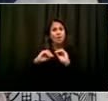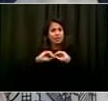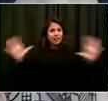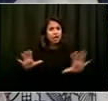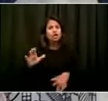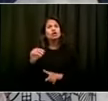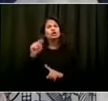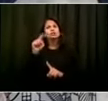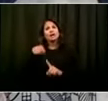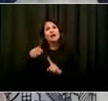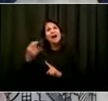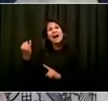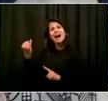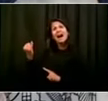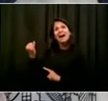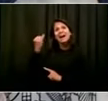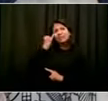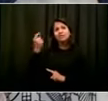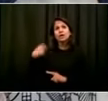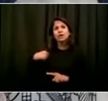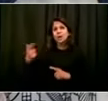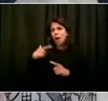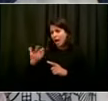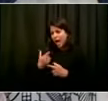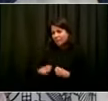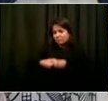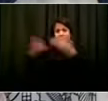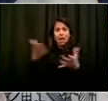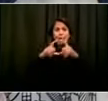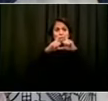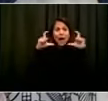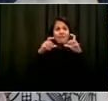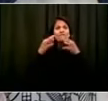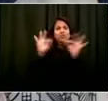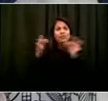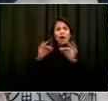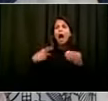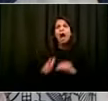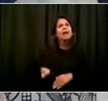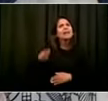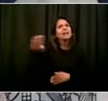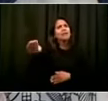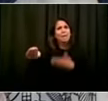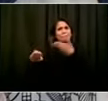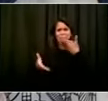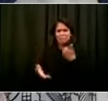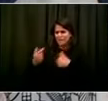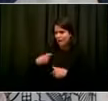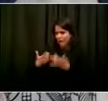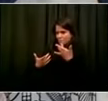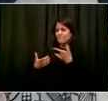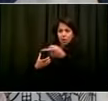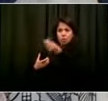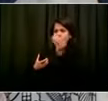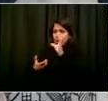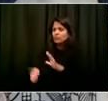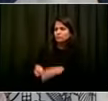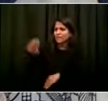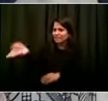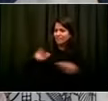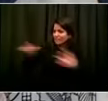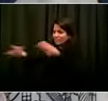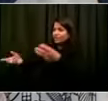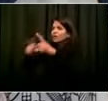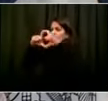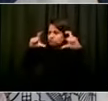fine. That's been our approach all along. The reality, the law with businesses, et cetera, if there's a problem that can be immediately